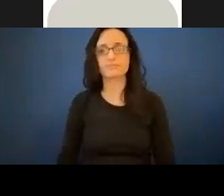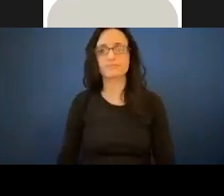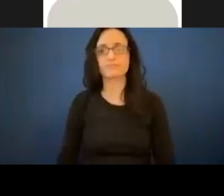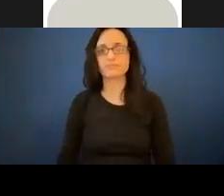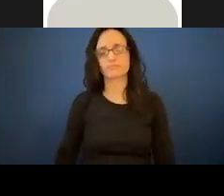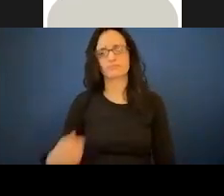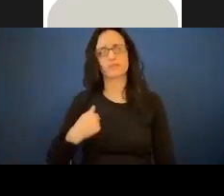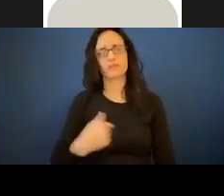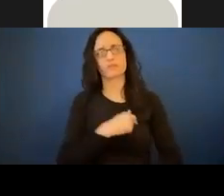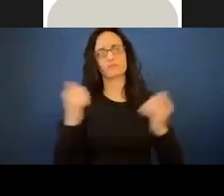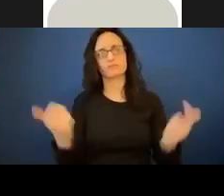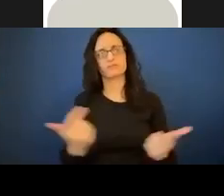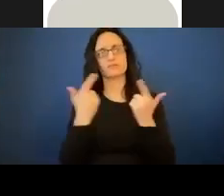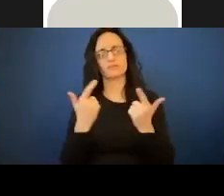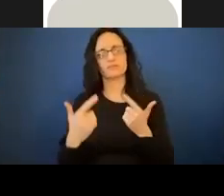concerned about